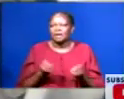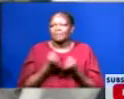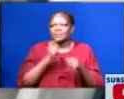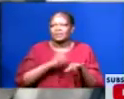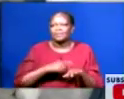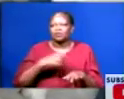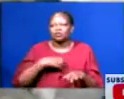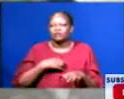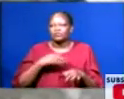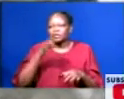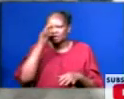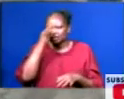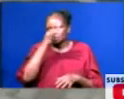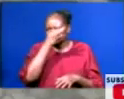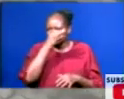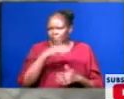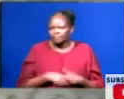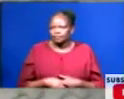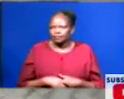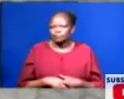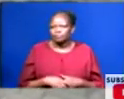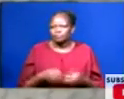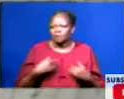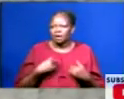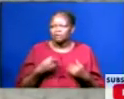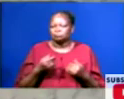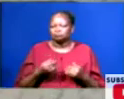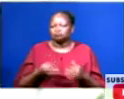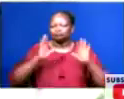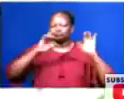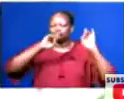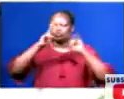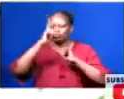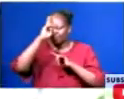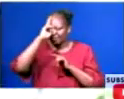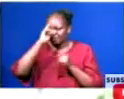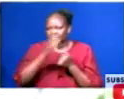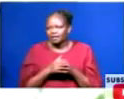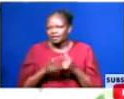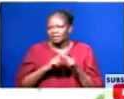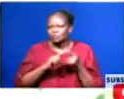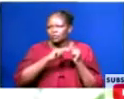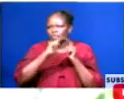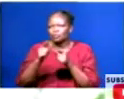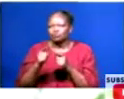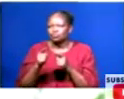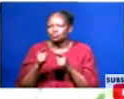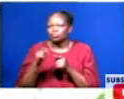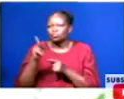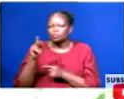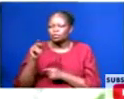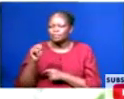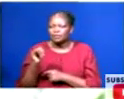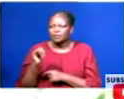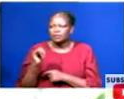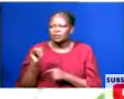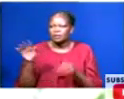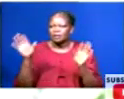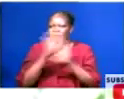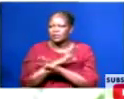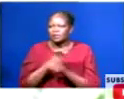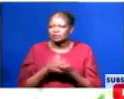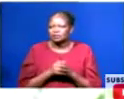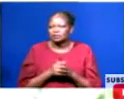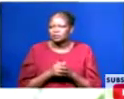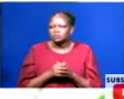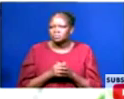I couldn't get back and I had to surrender myself to the police. So we were brought to commit prison and it's at night.